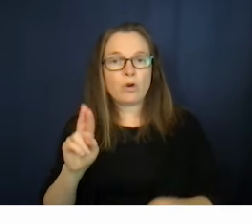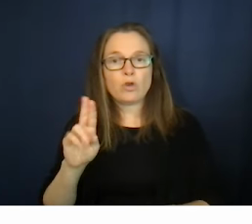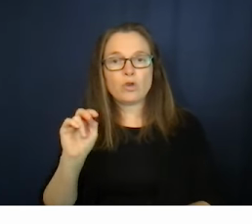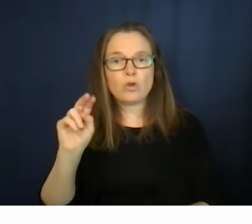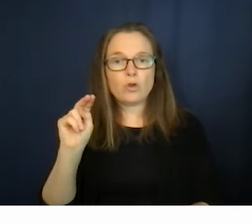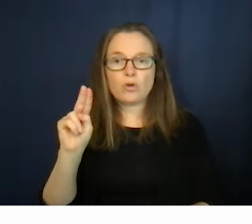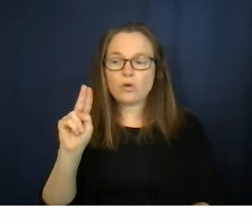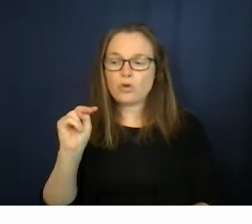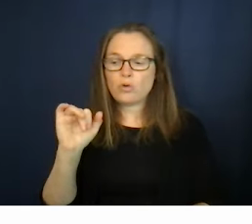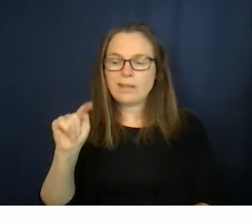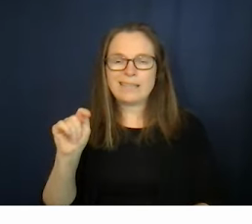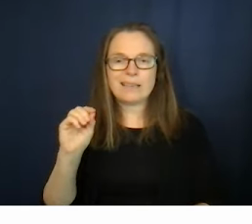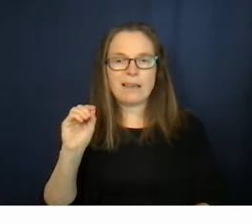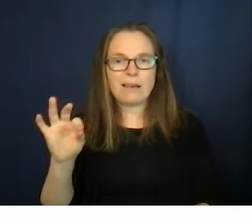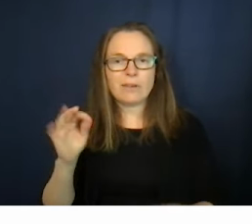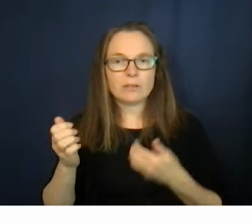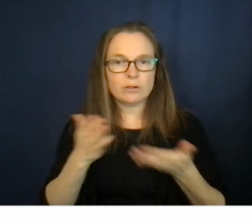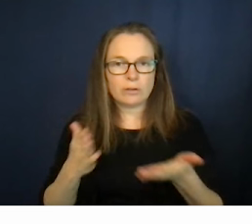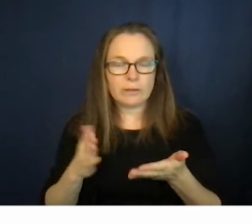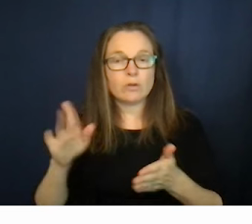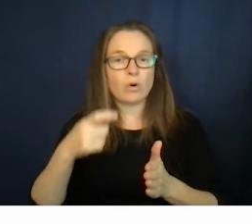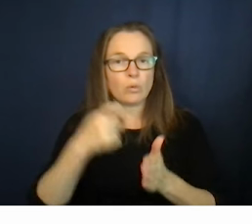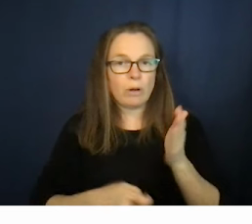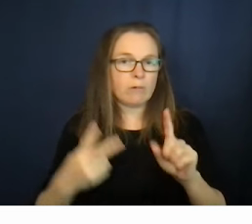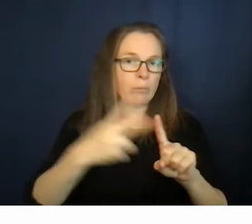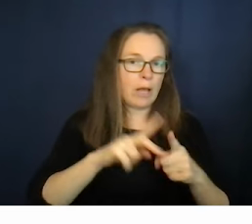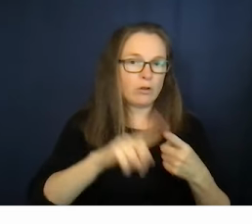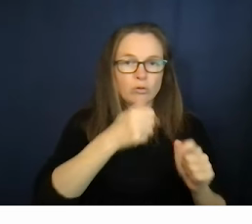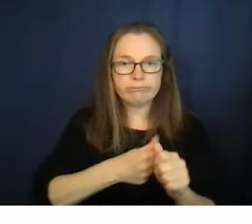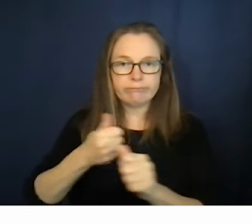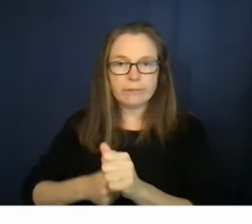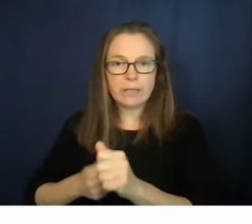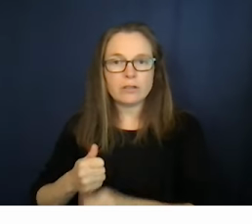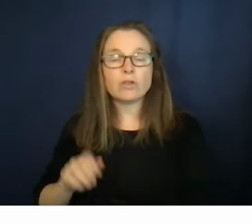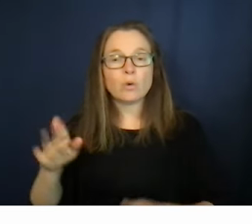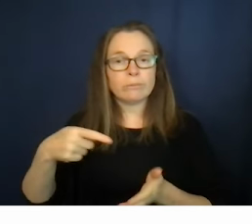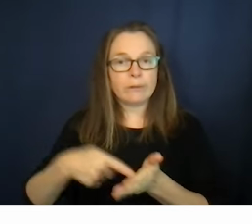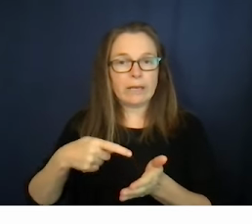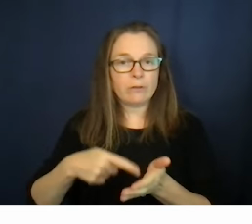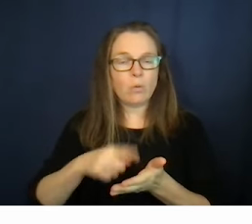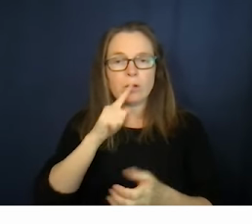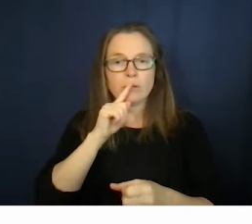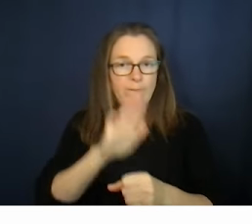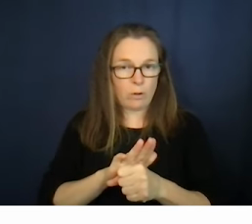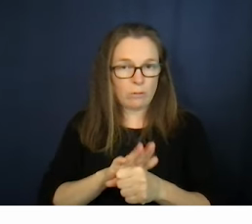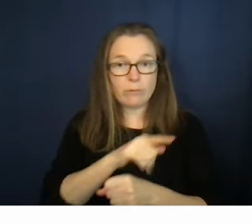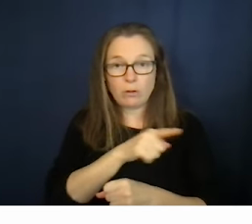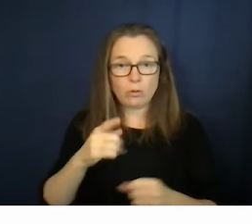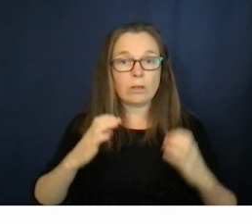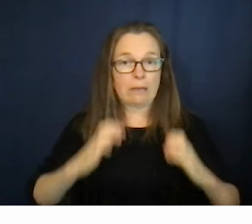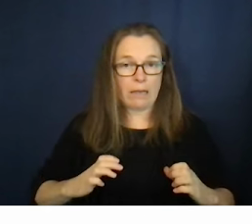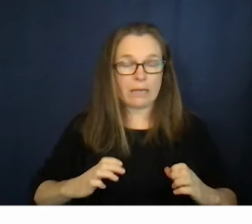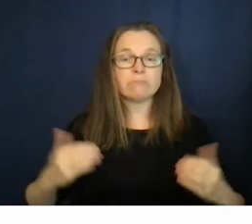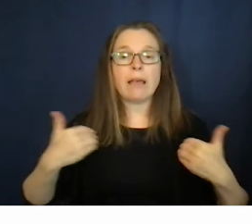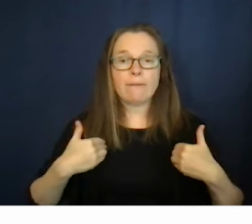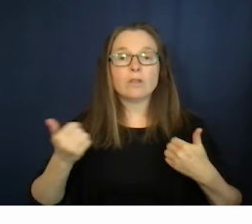service provided and your rate will be applied per unit of service. Your invoice will be verified that the clients were